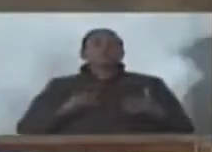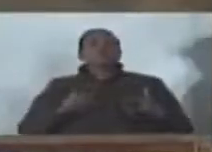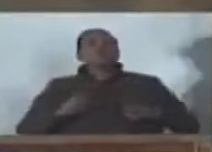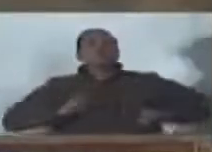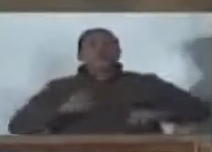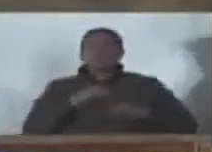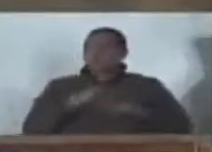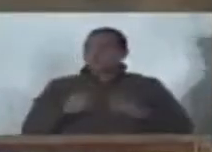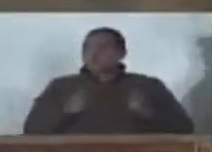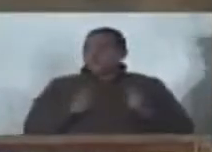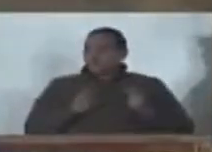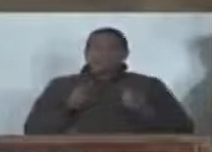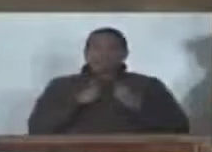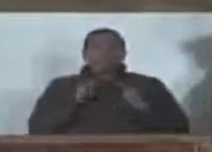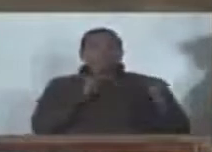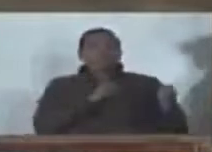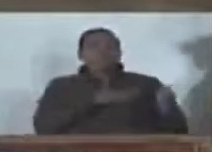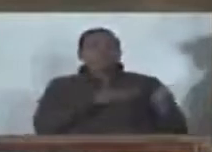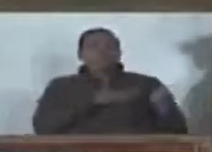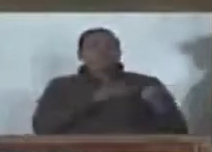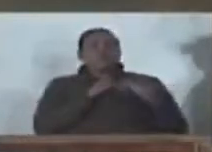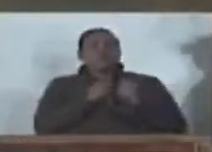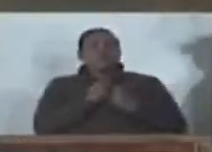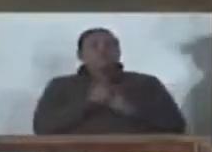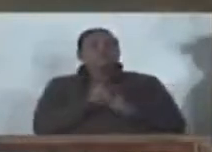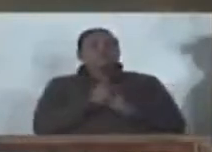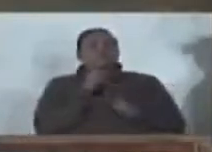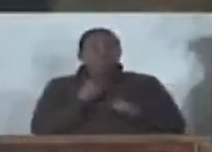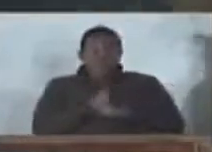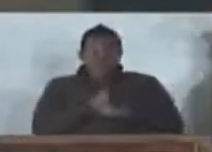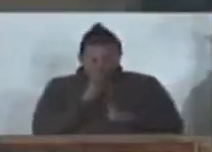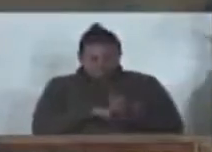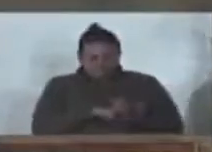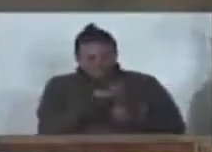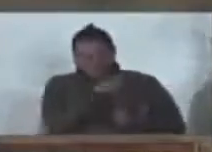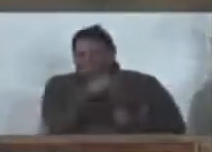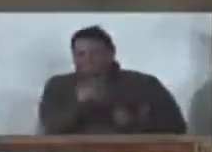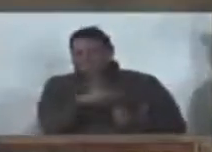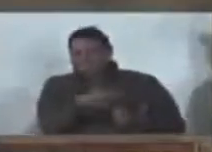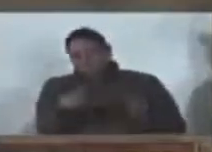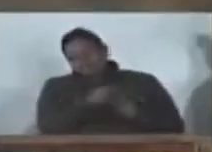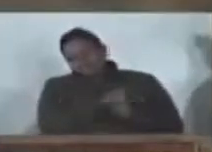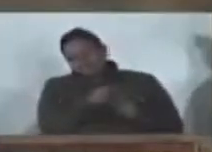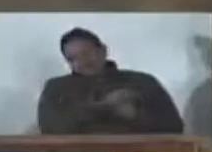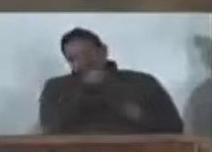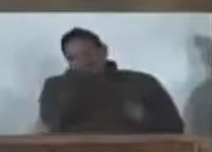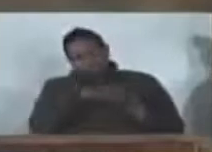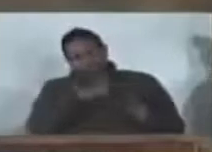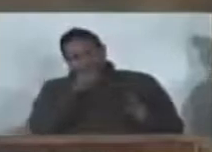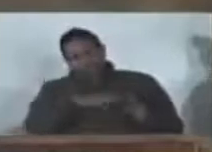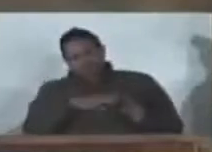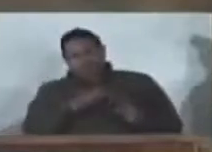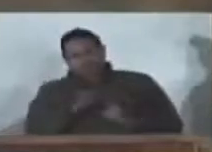as well as with the strength of my team, to tackle head-on the monster of gender-based violence. To